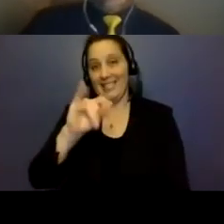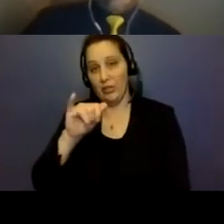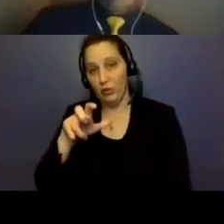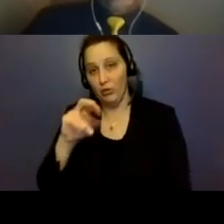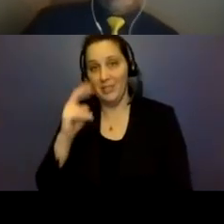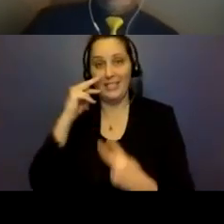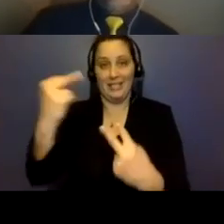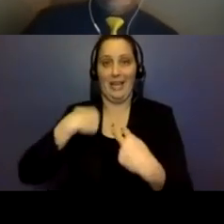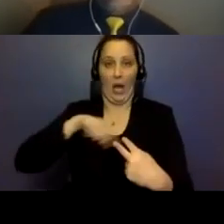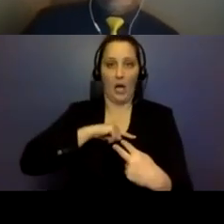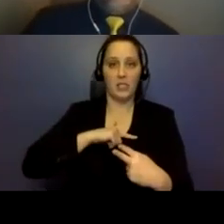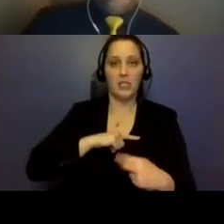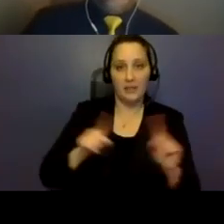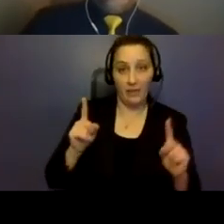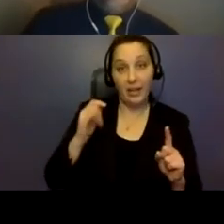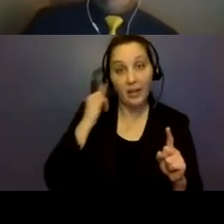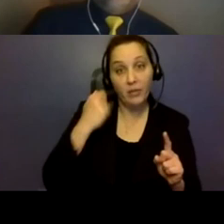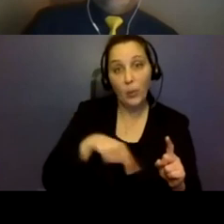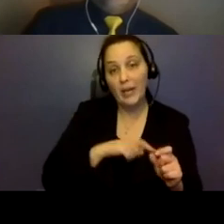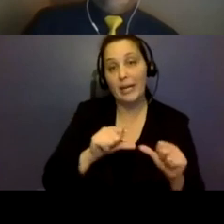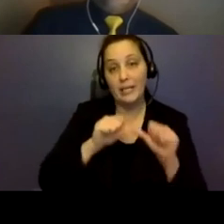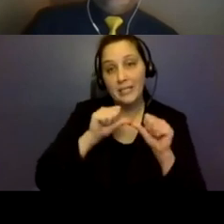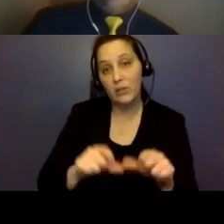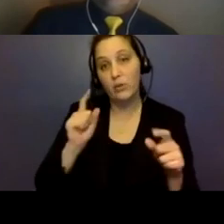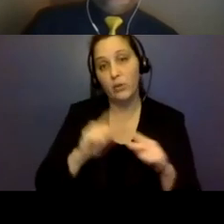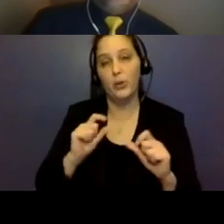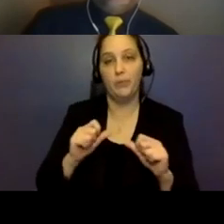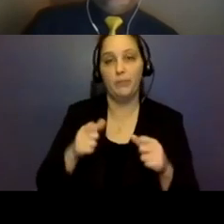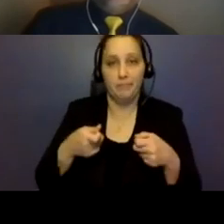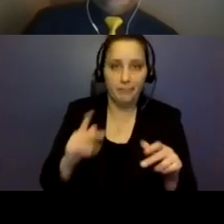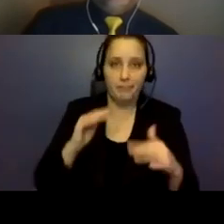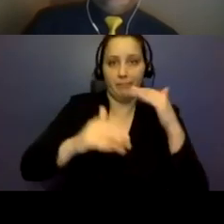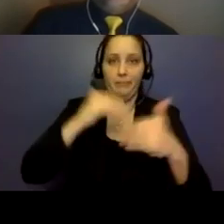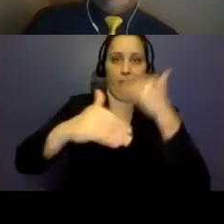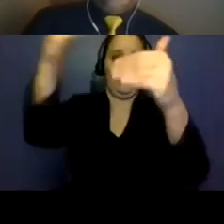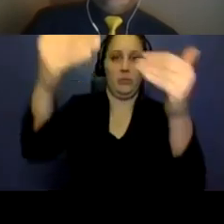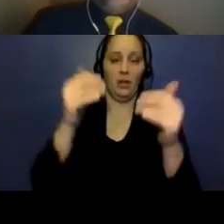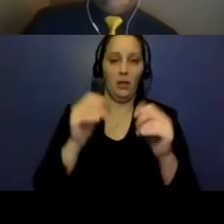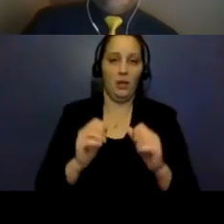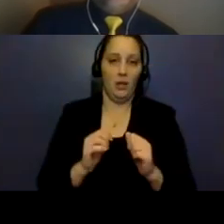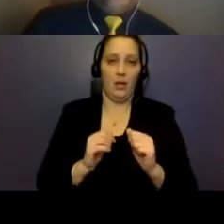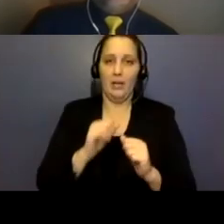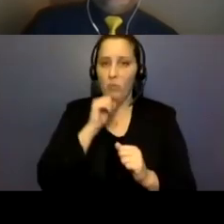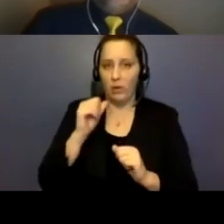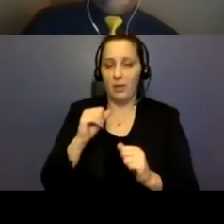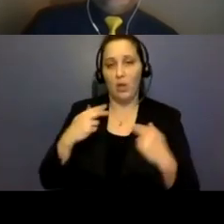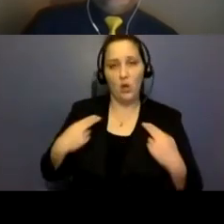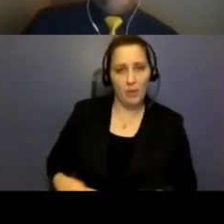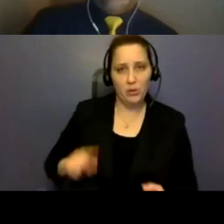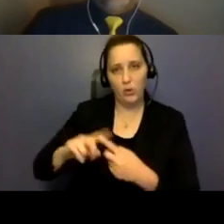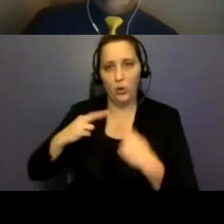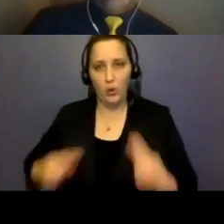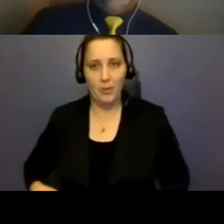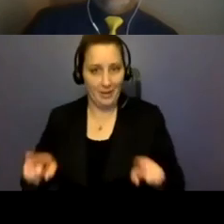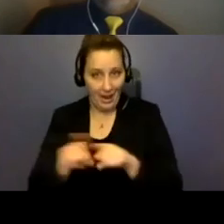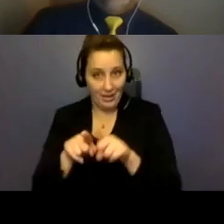us differently. And as long as we kind of continue to perpetuate where we want to go, but not lose that human to human, as Nikita